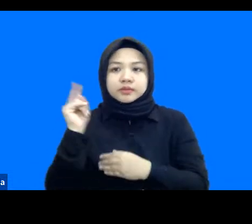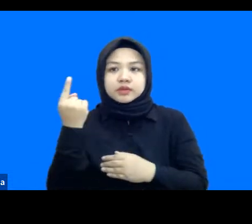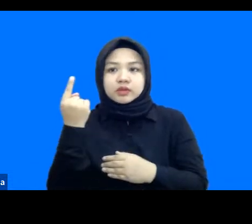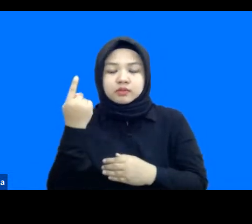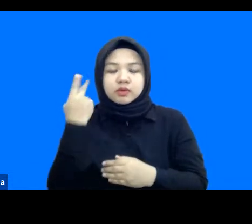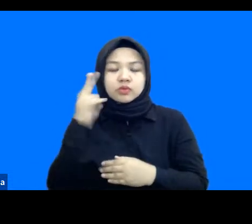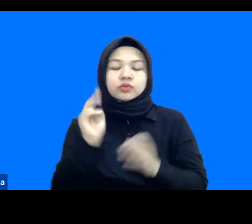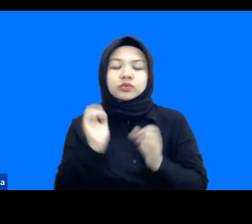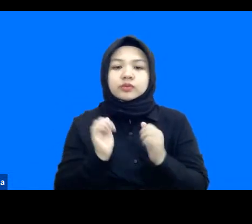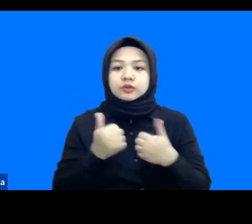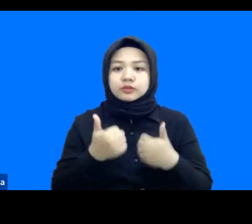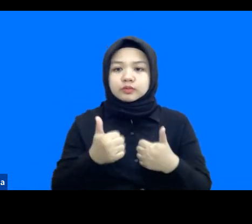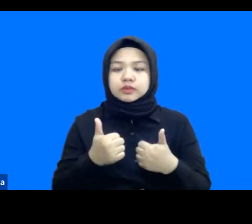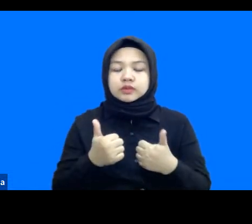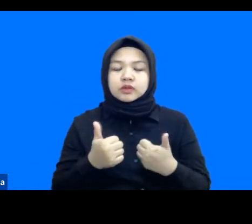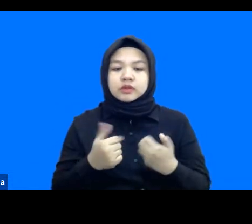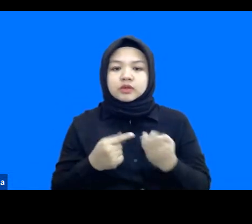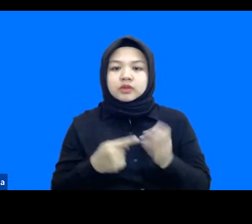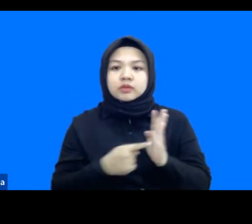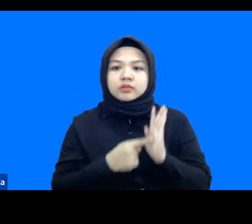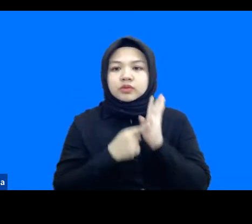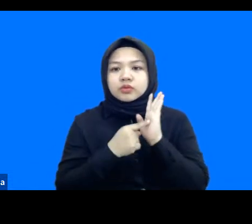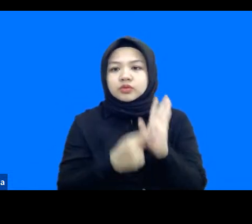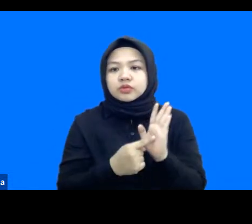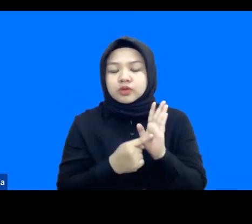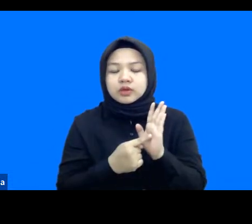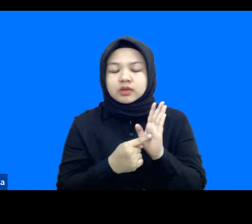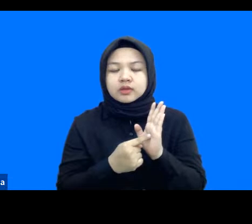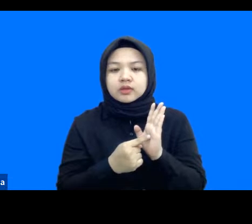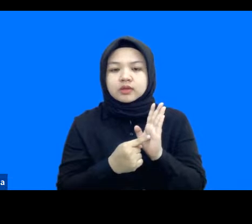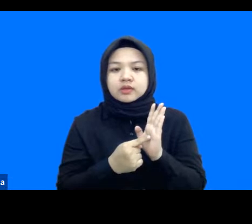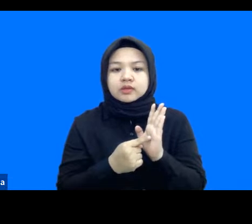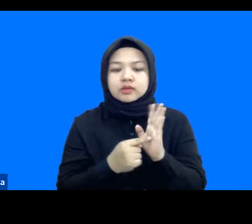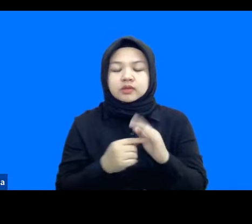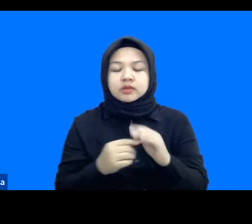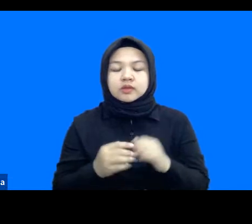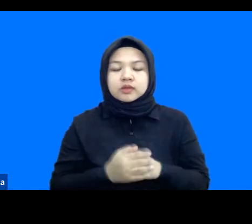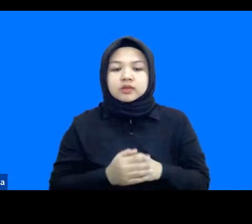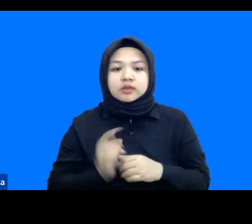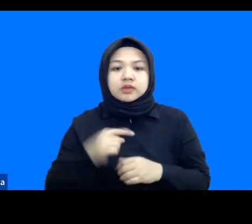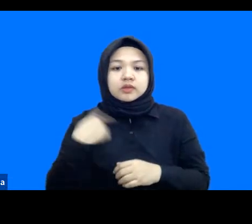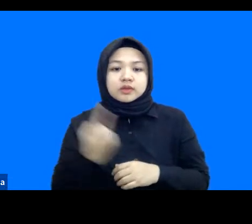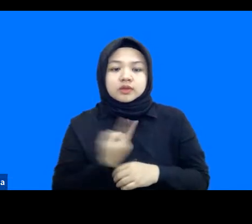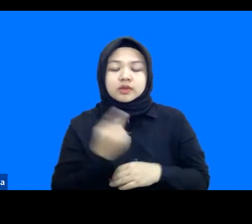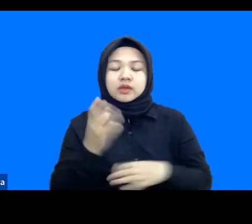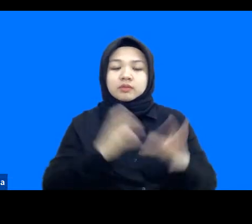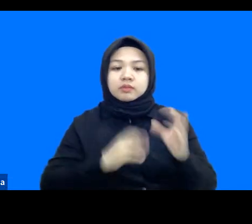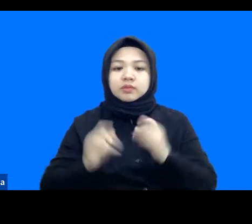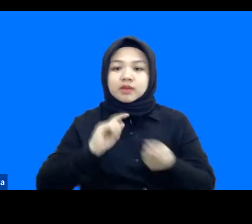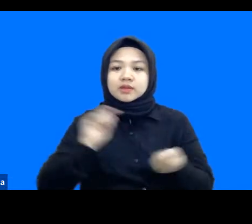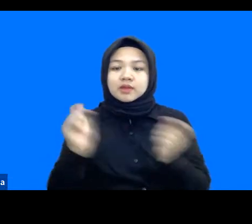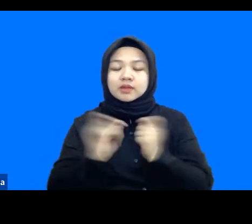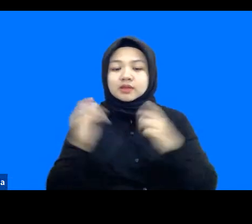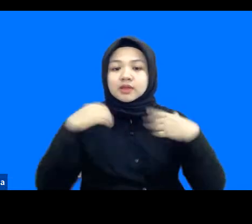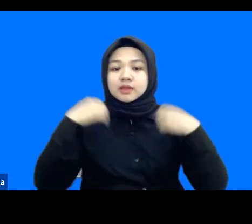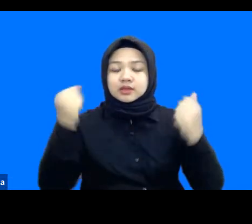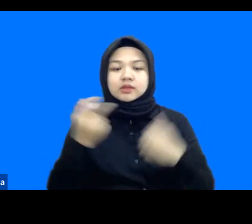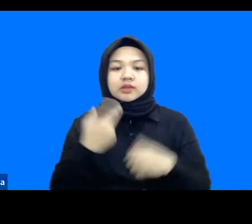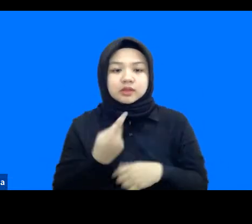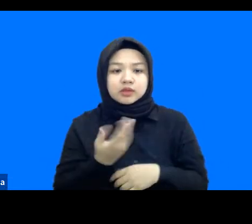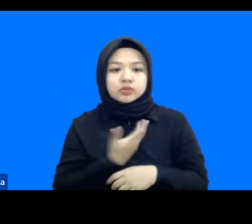energy transition thing. And so when we talk about energy transition, we wanted also to include the